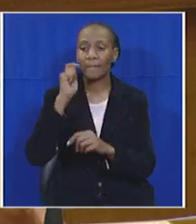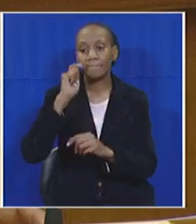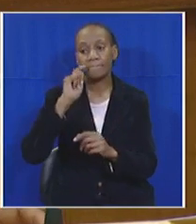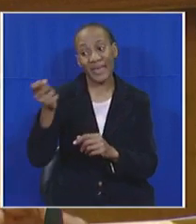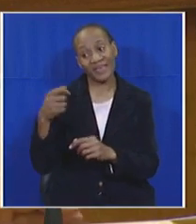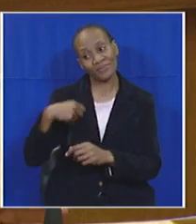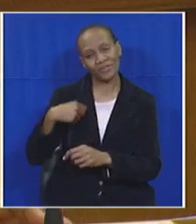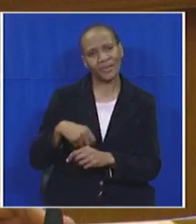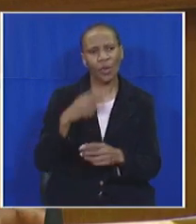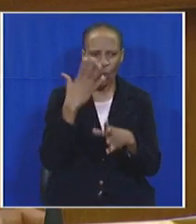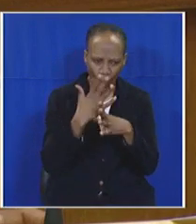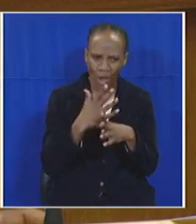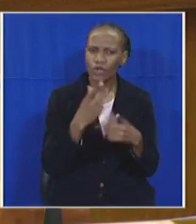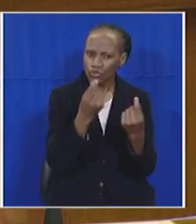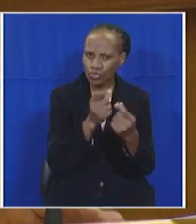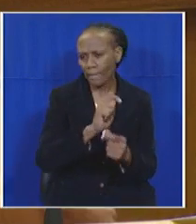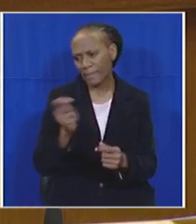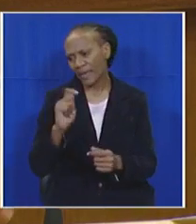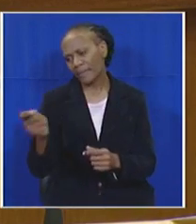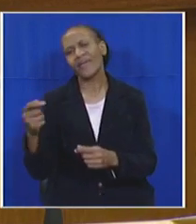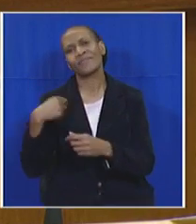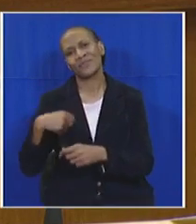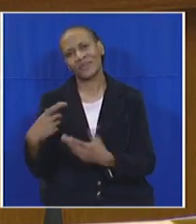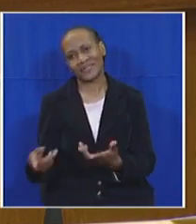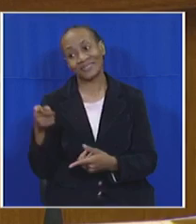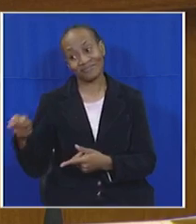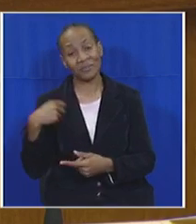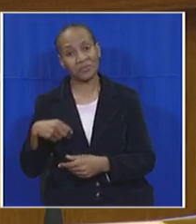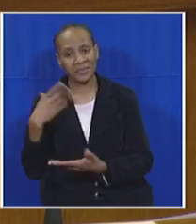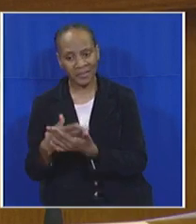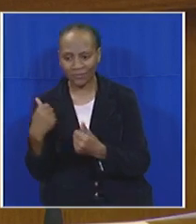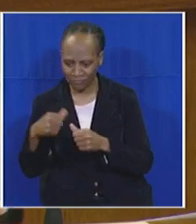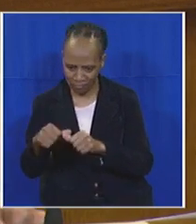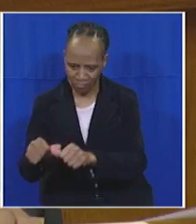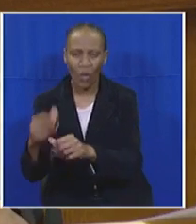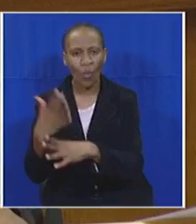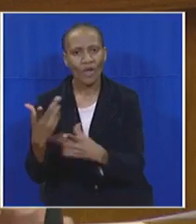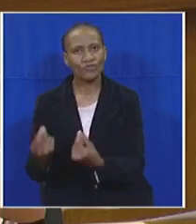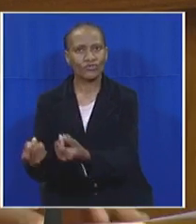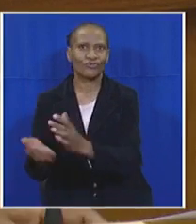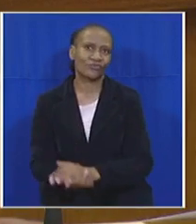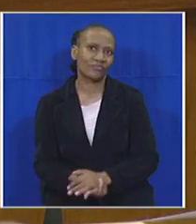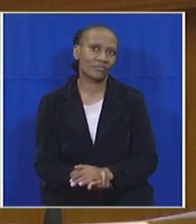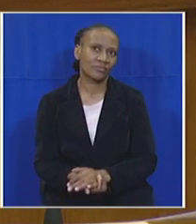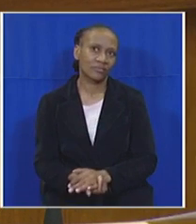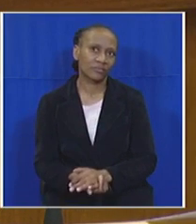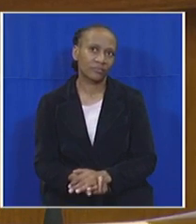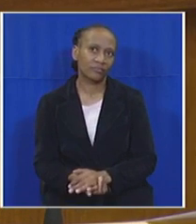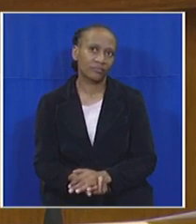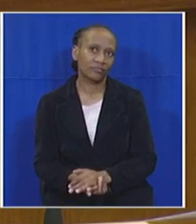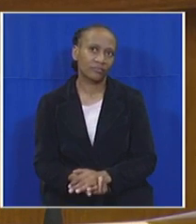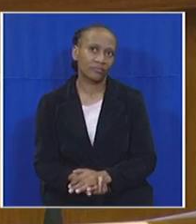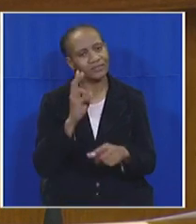with Treasury so that these municipalities are paid and they are able to effect the services that they could give to the people. Another